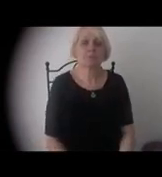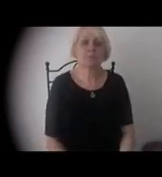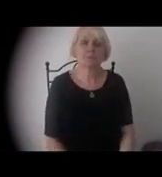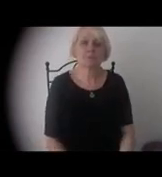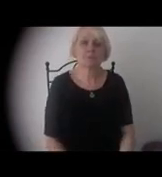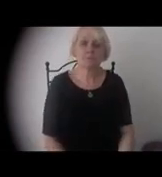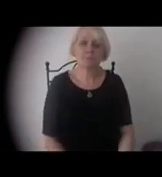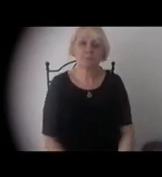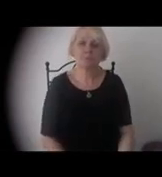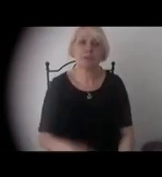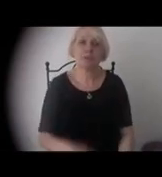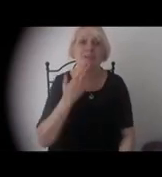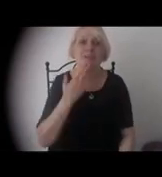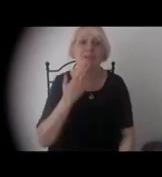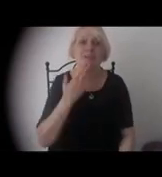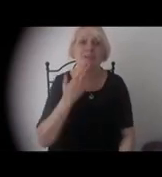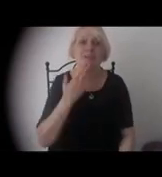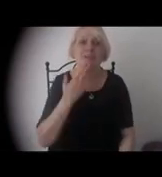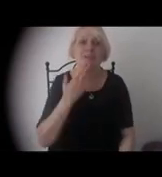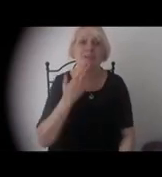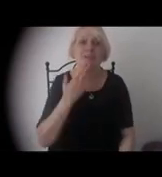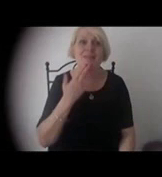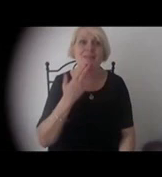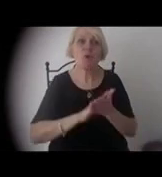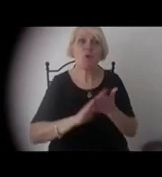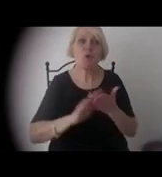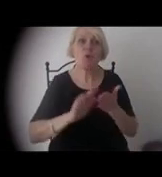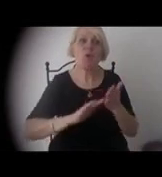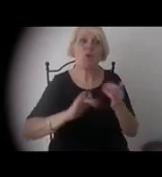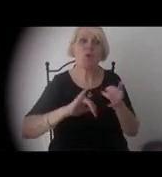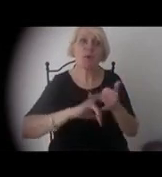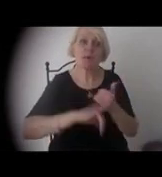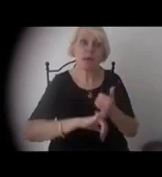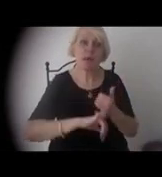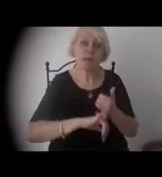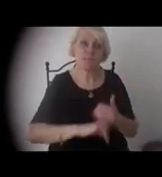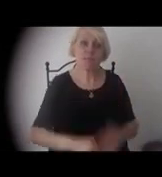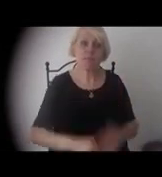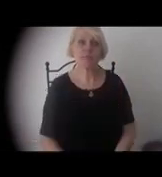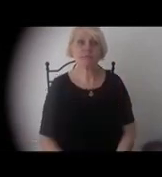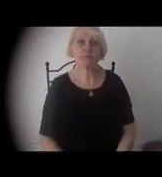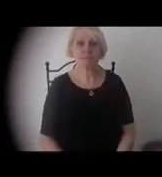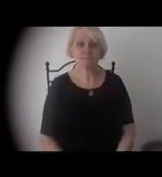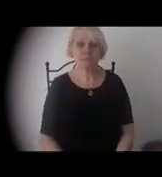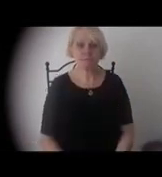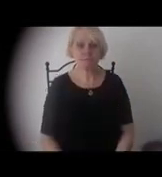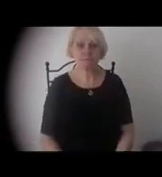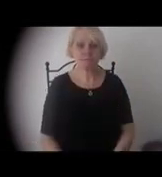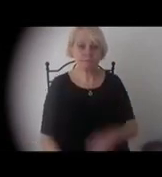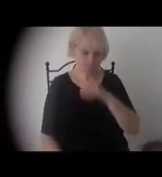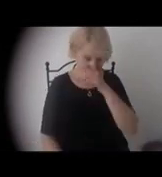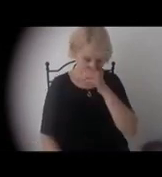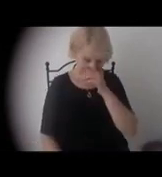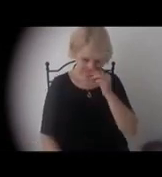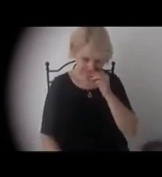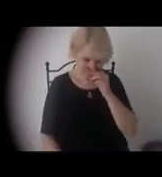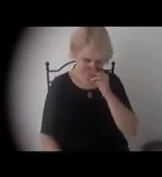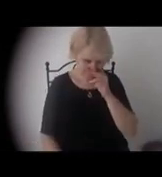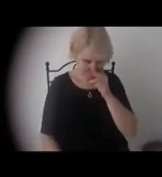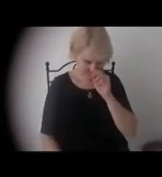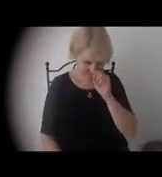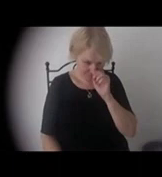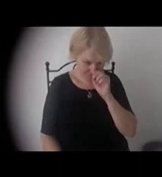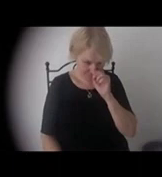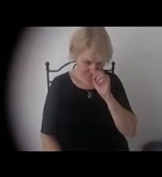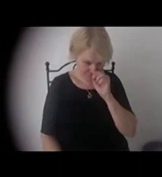Thanks. I'm going to pass it on to CAMS and let them respond to a degree if they've got any tips or if they've been working with schools, and then we'll take it